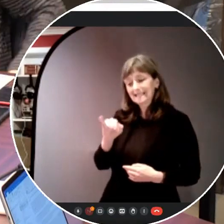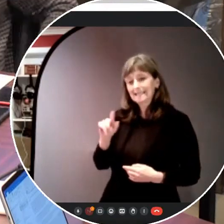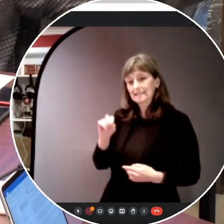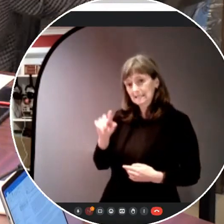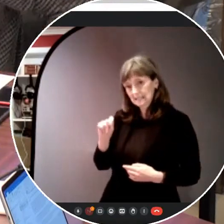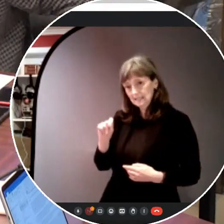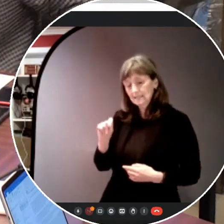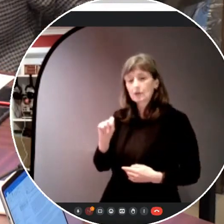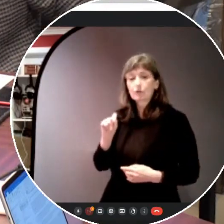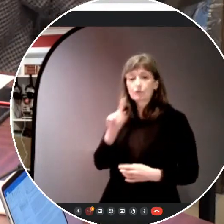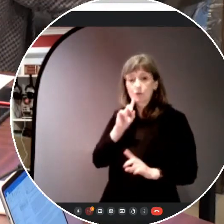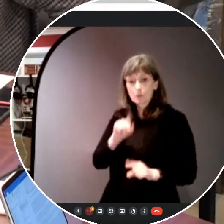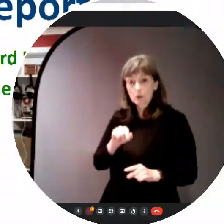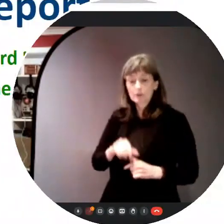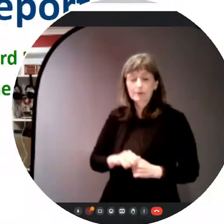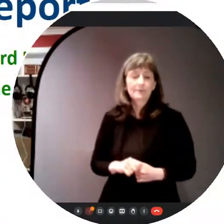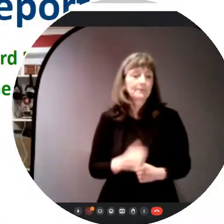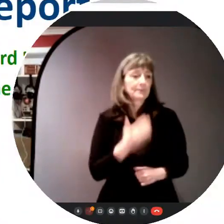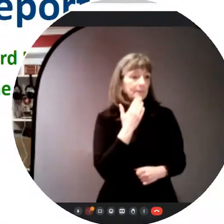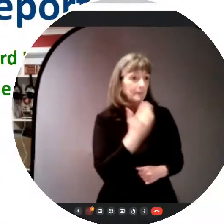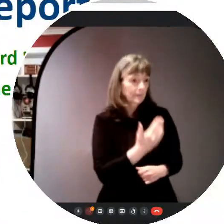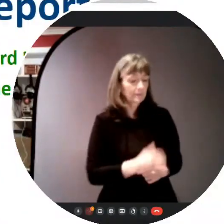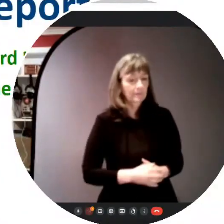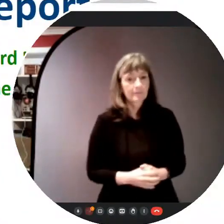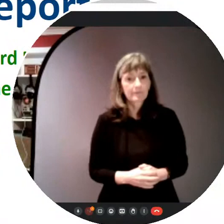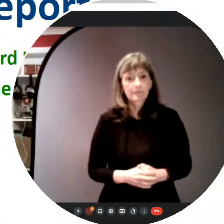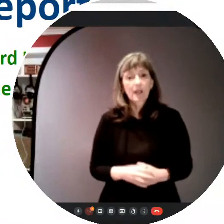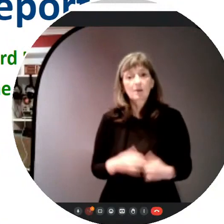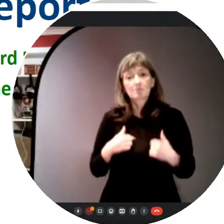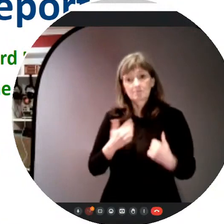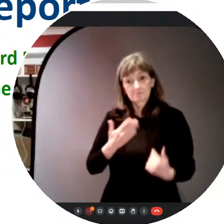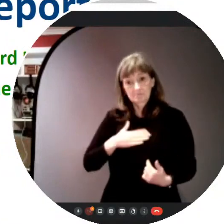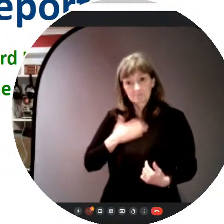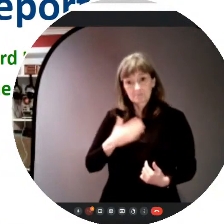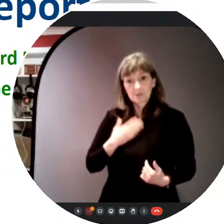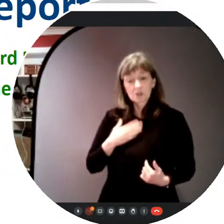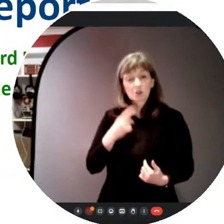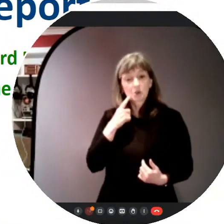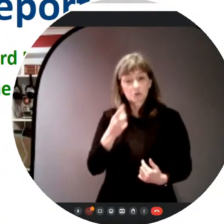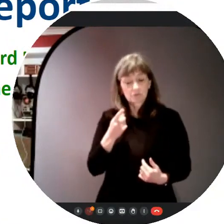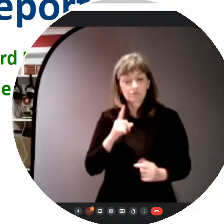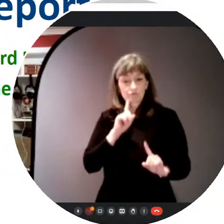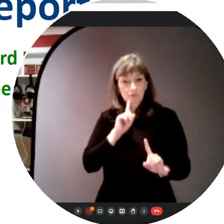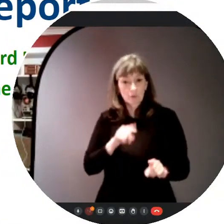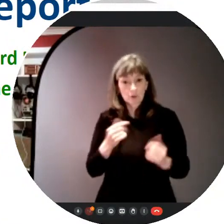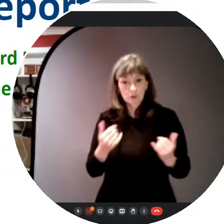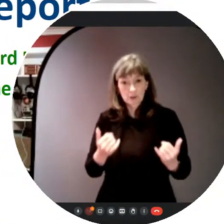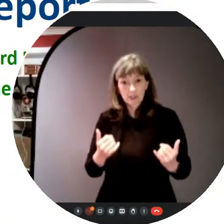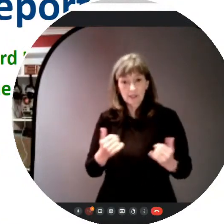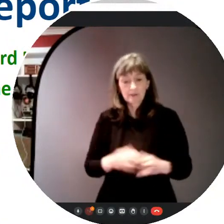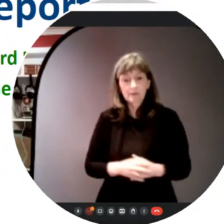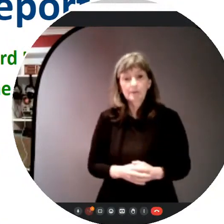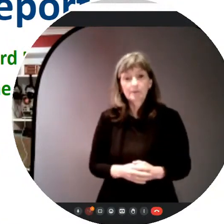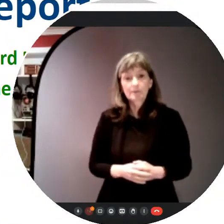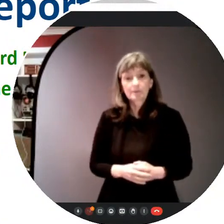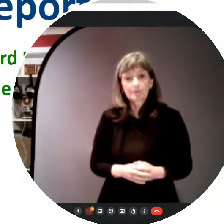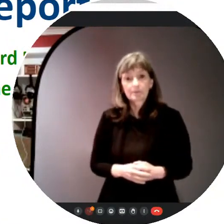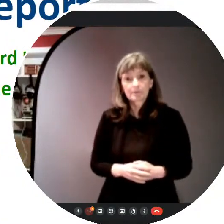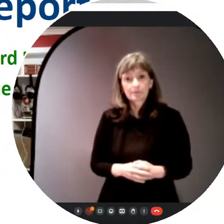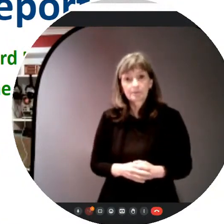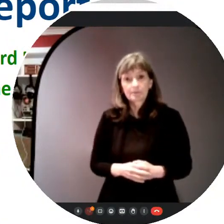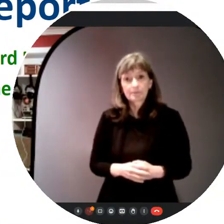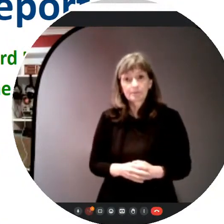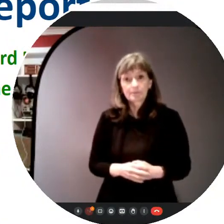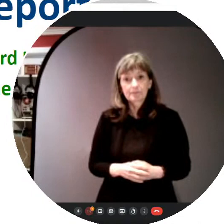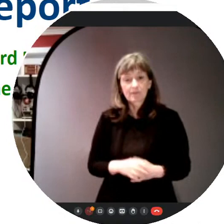Thank you, Mr. Chair. It's my privilege to give a superintendent's report here today of all of the good things